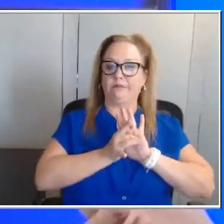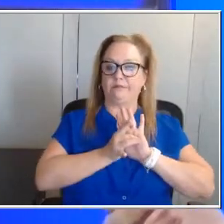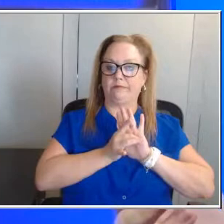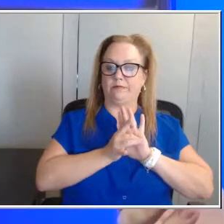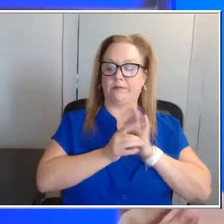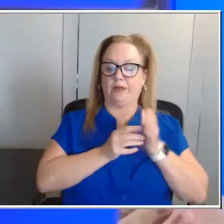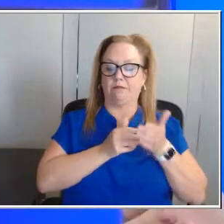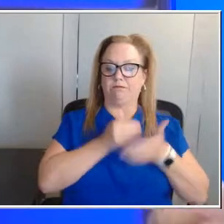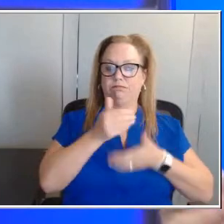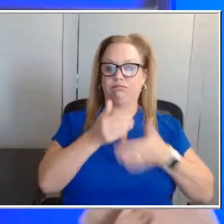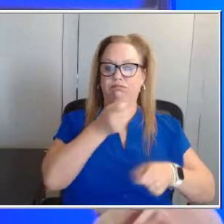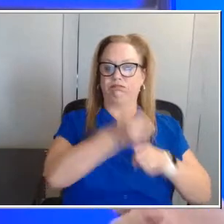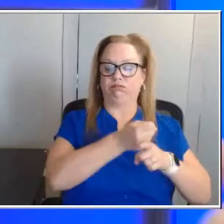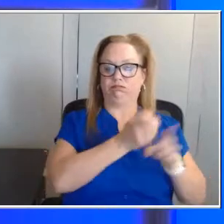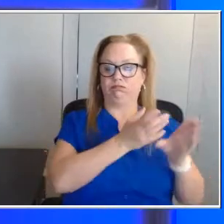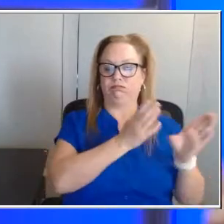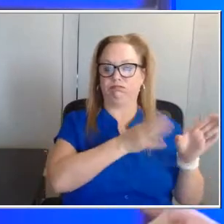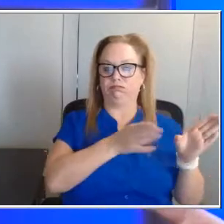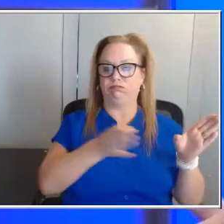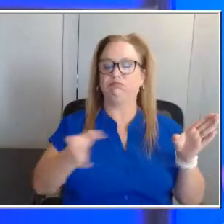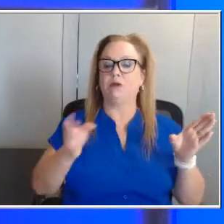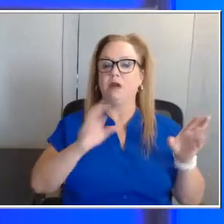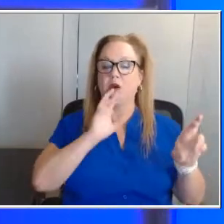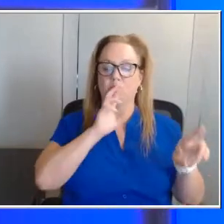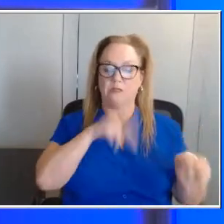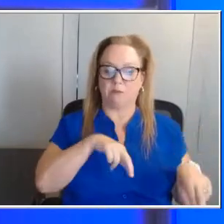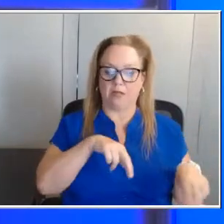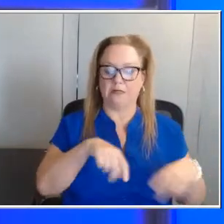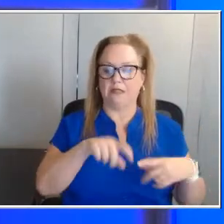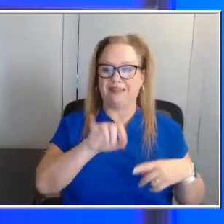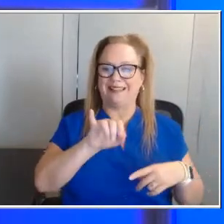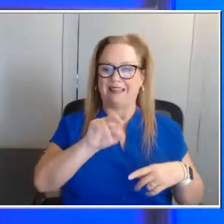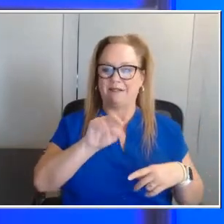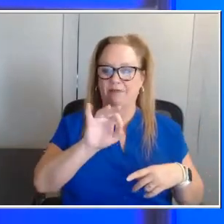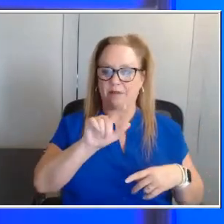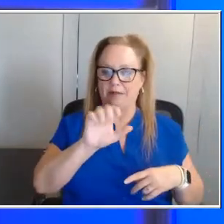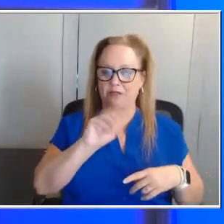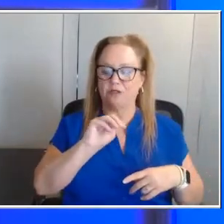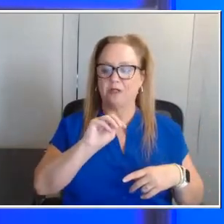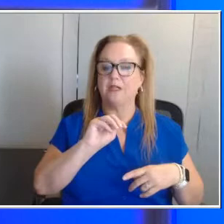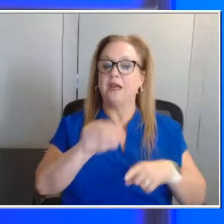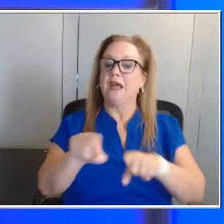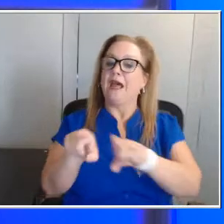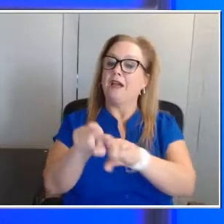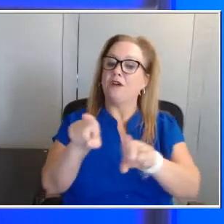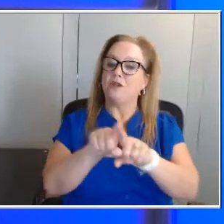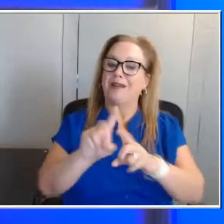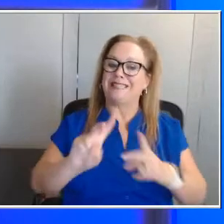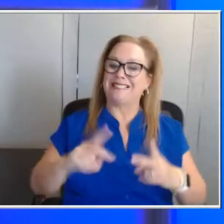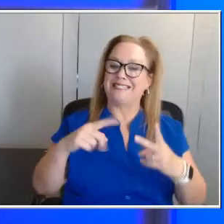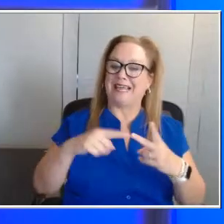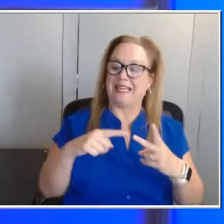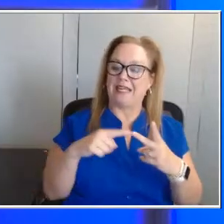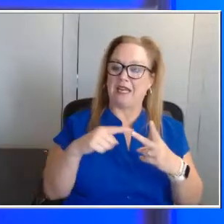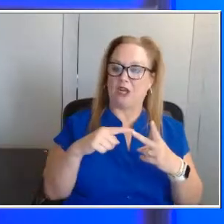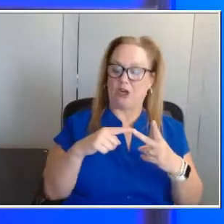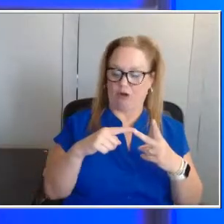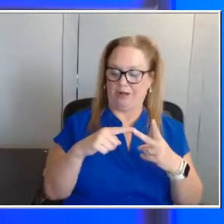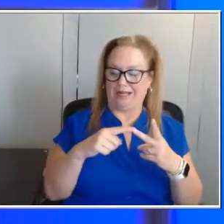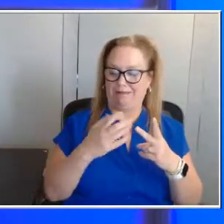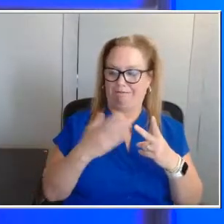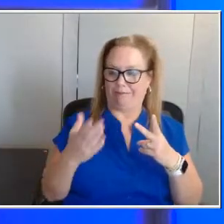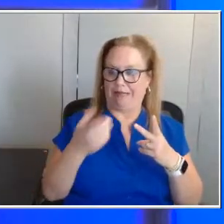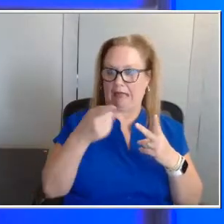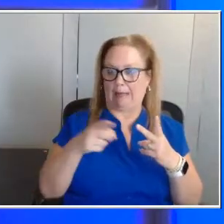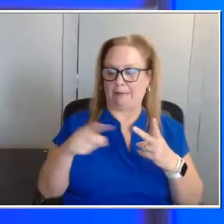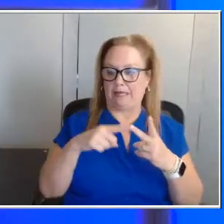cascade of response, an inflammation and destruction. ACE2 also has kind of a secondary mode here, where